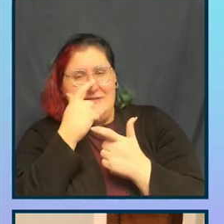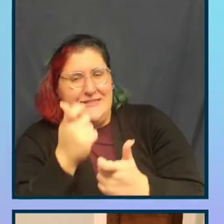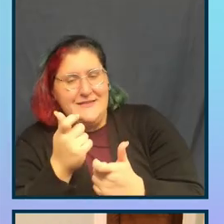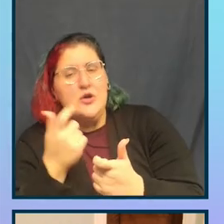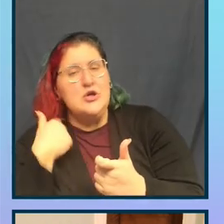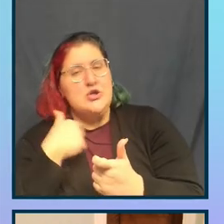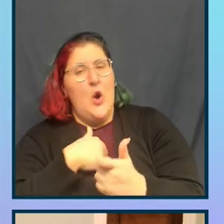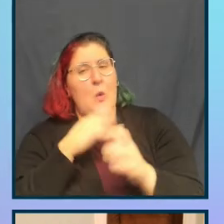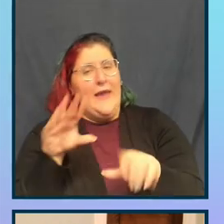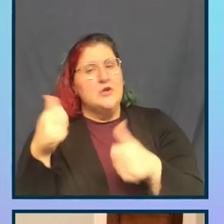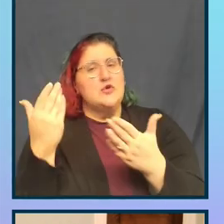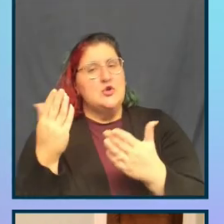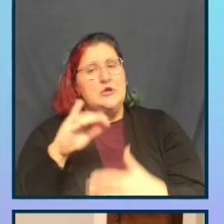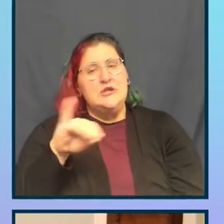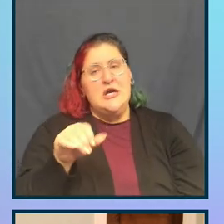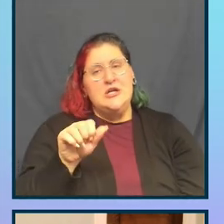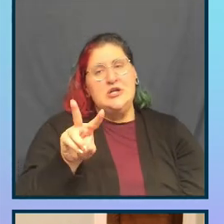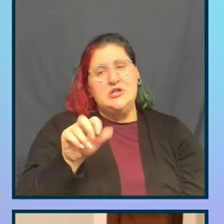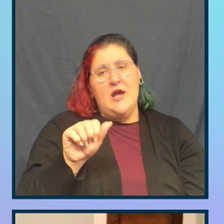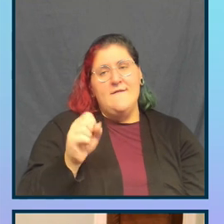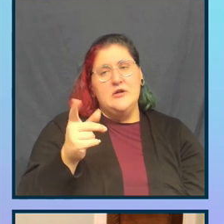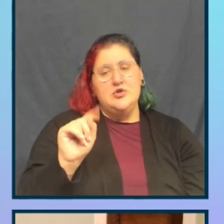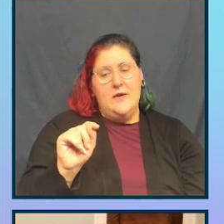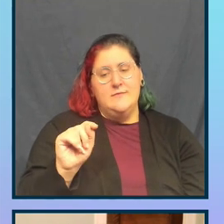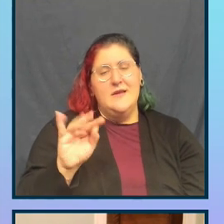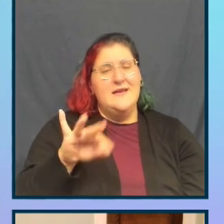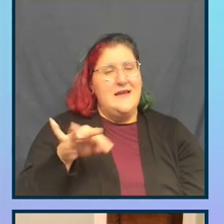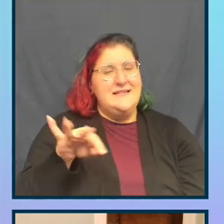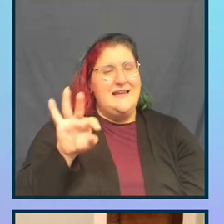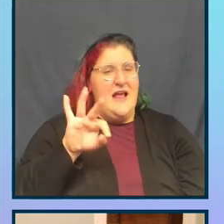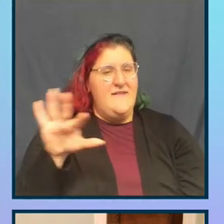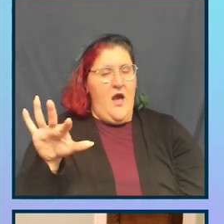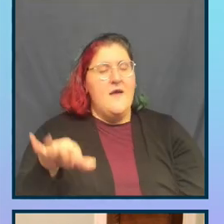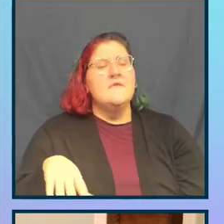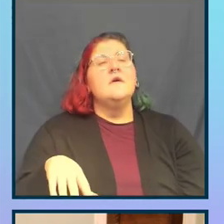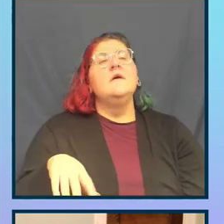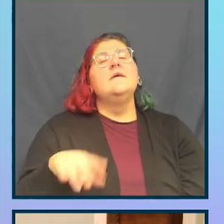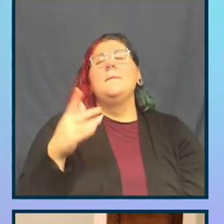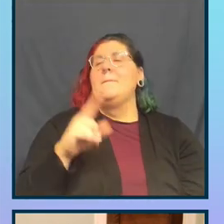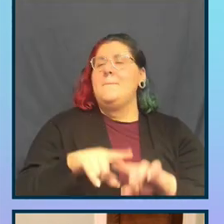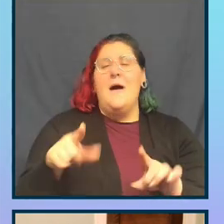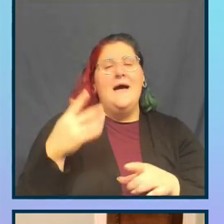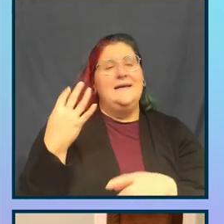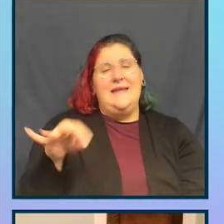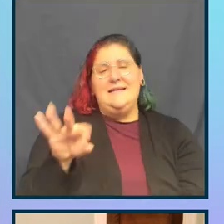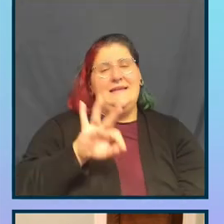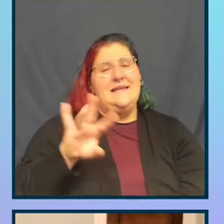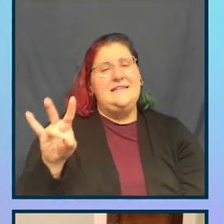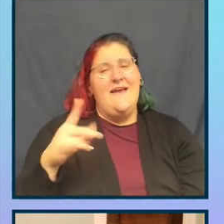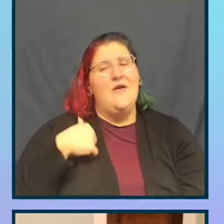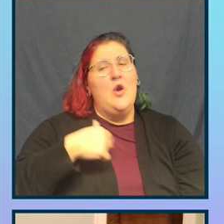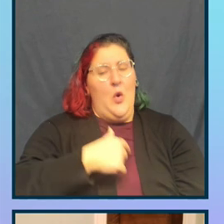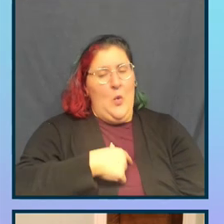1995. In 1997, we decided that assistive devices needed more information from websites and the first accessibility API